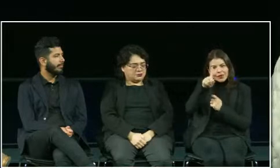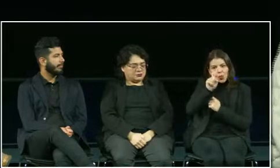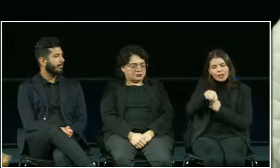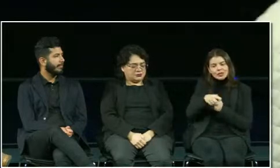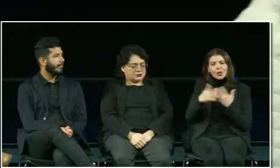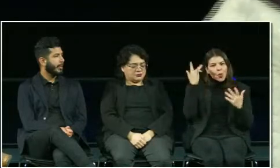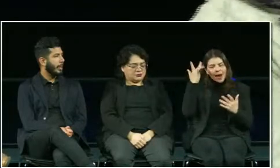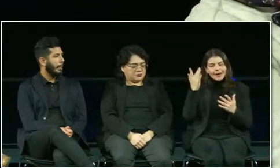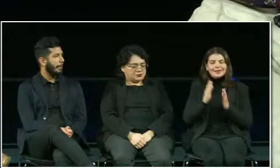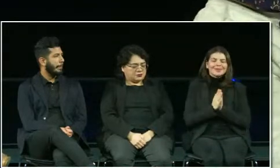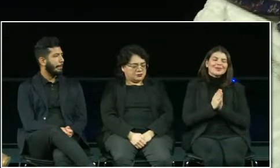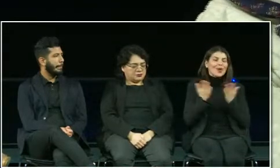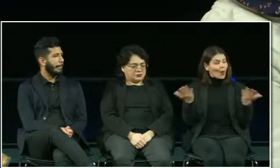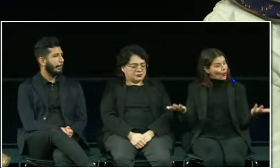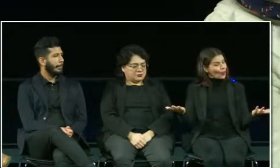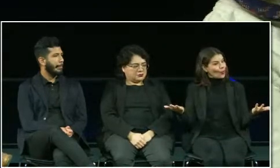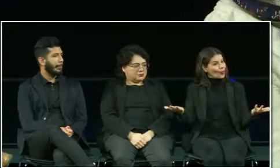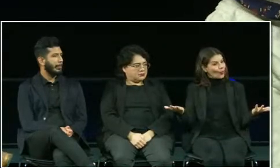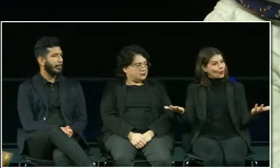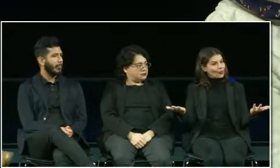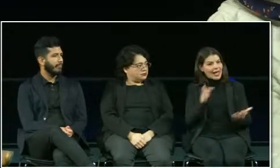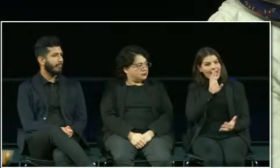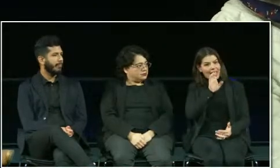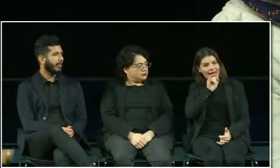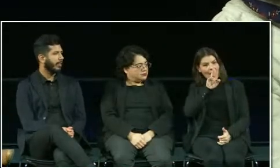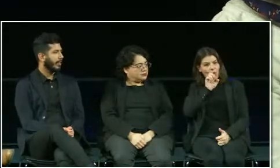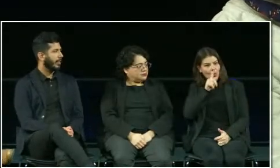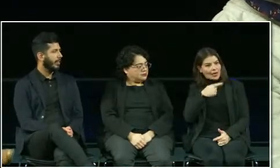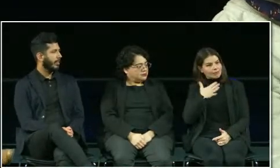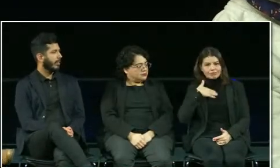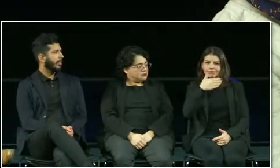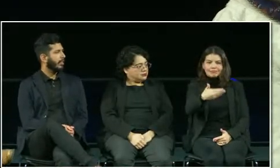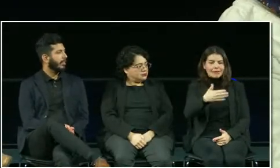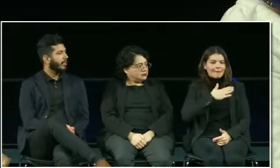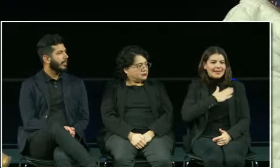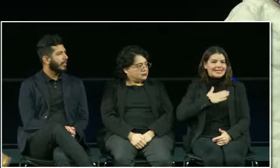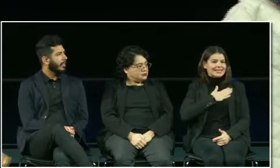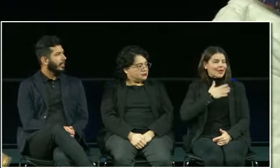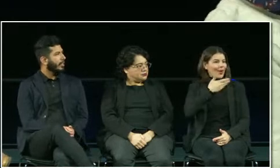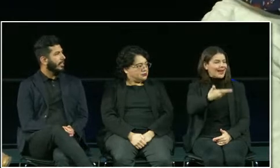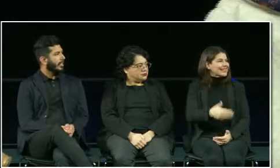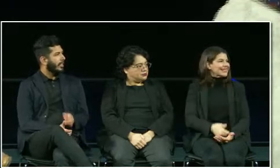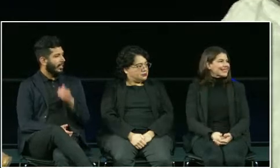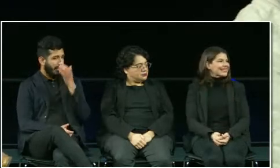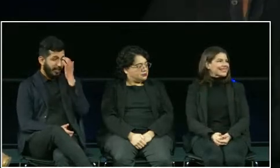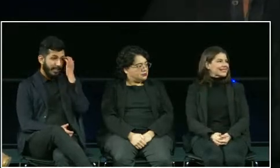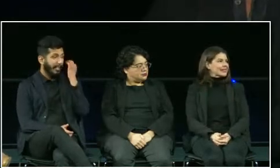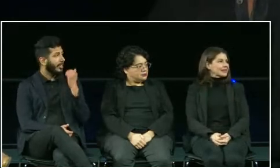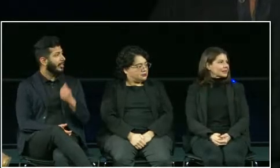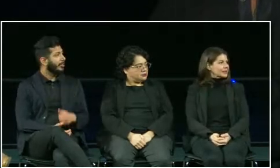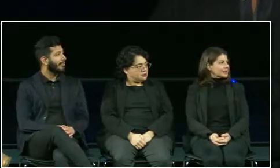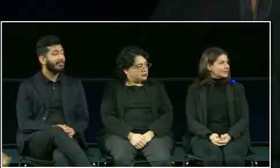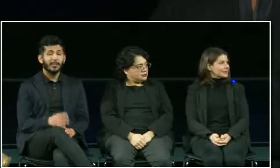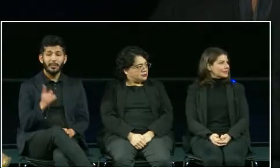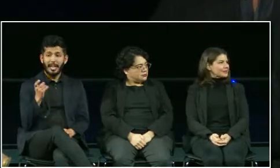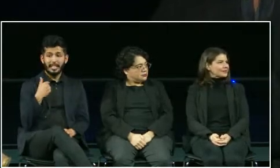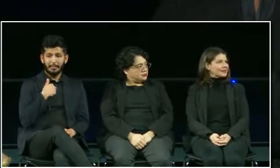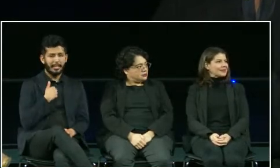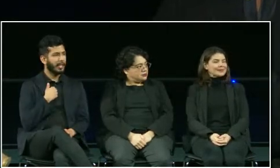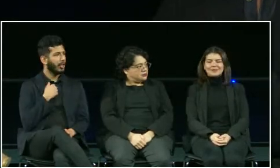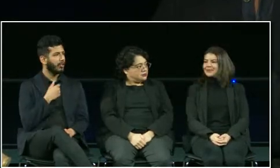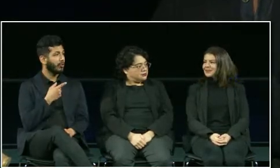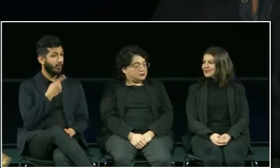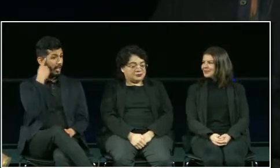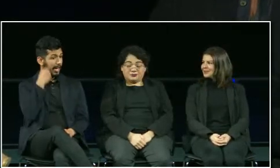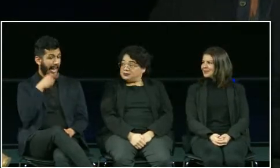this? So, Eirik, go for it. Ah, see, did you ask me? You thought I had to